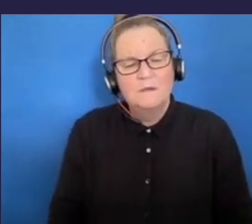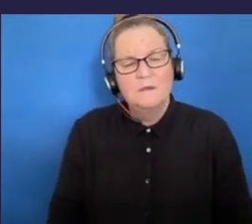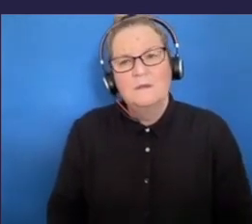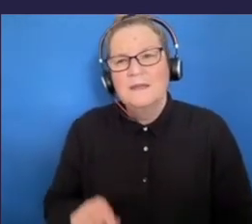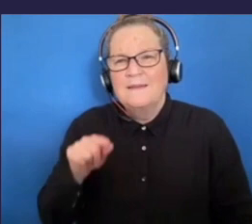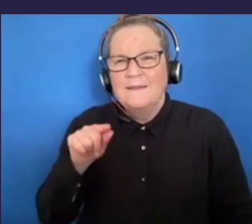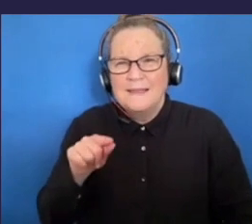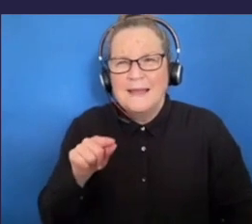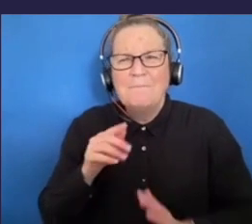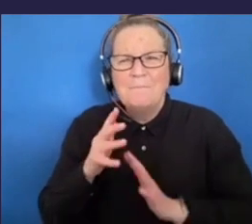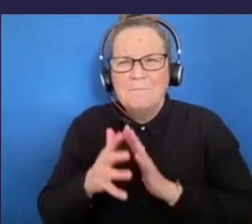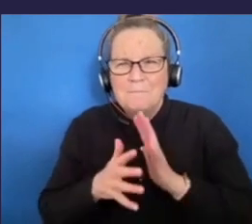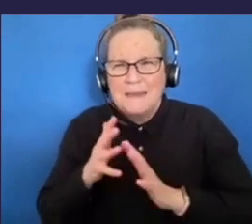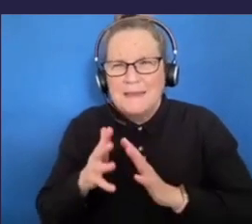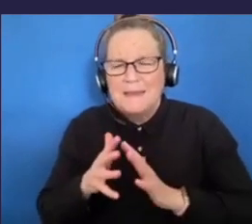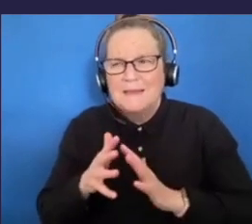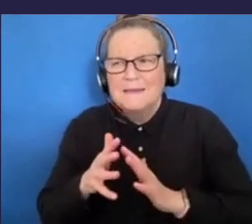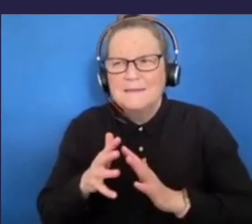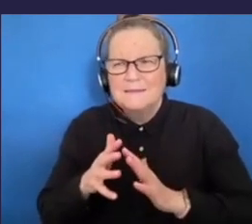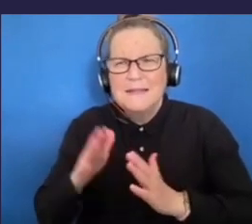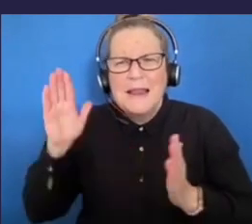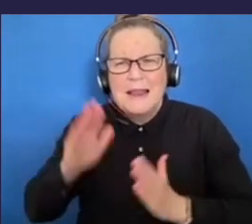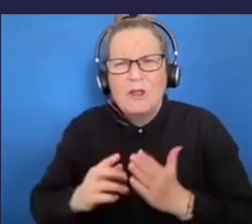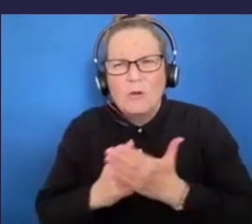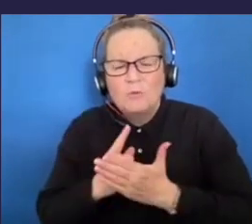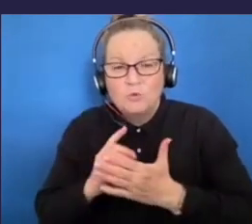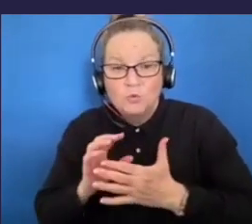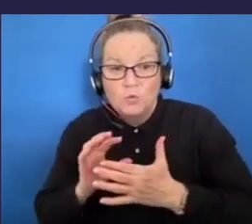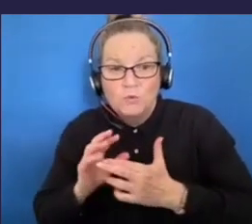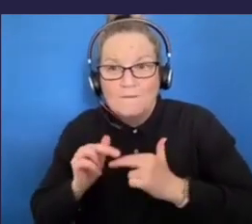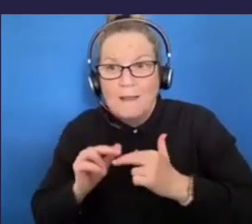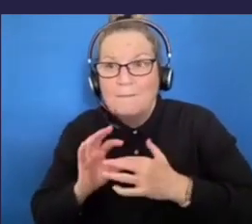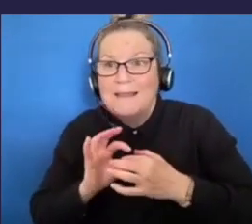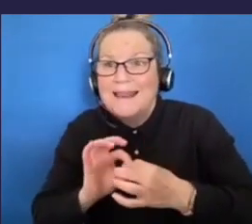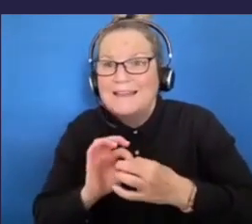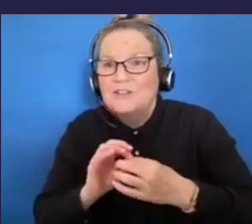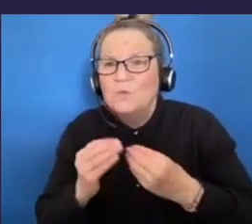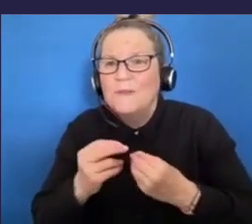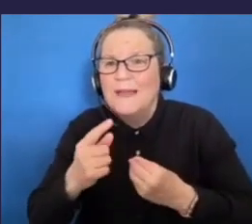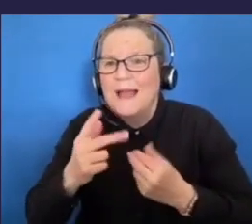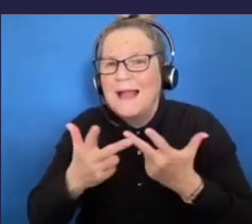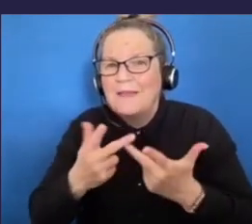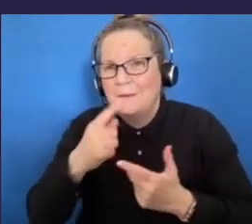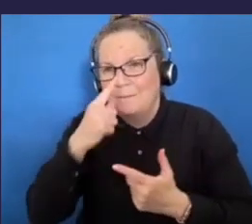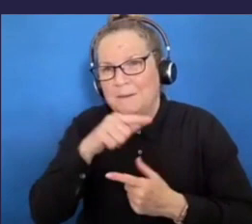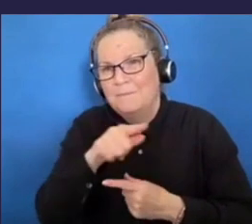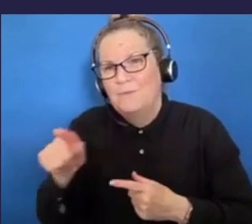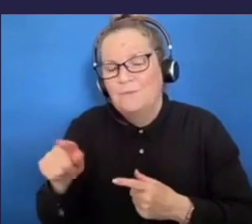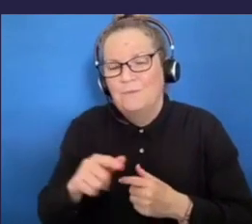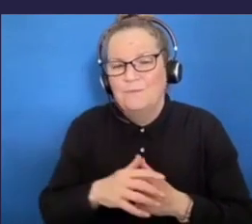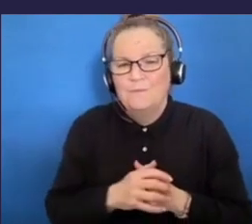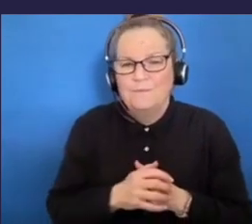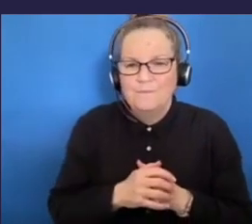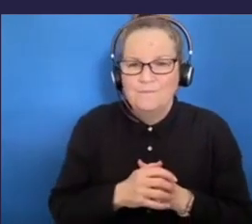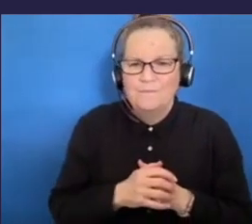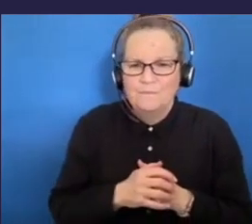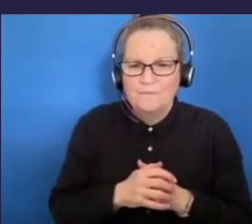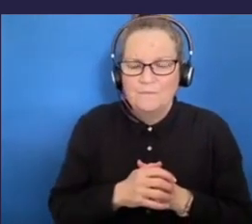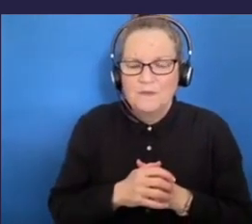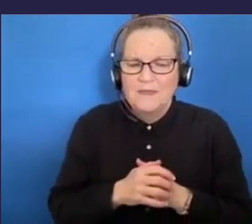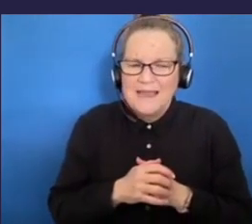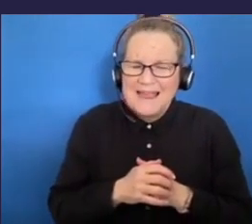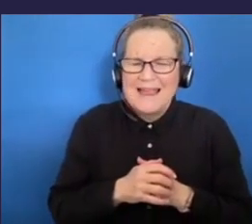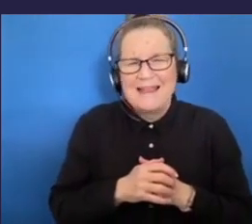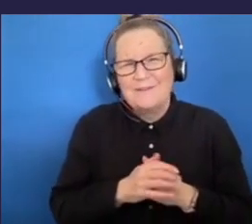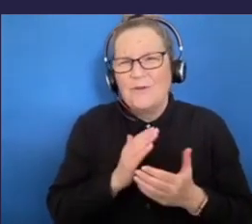develop connections with other people. And finally, is that we can't make friends for people